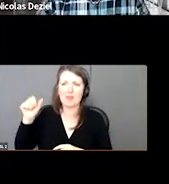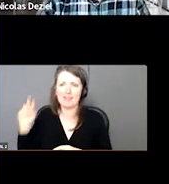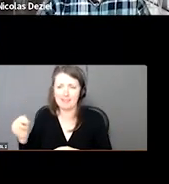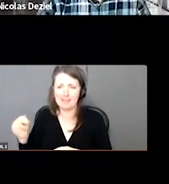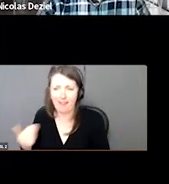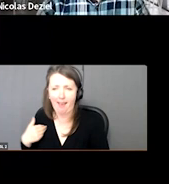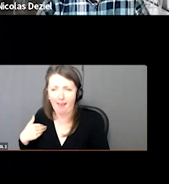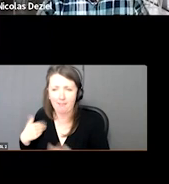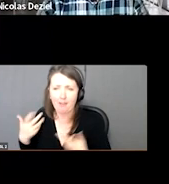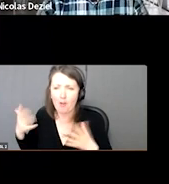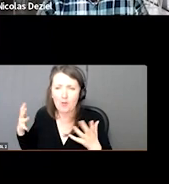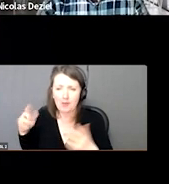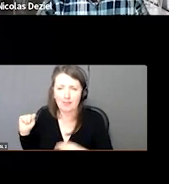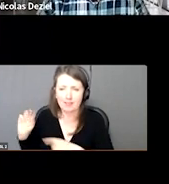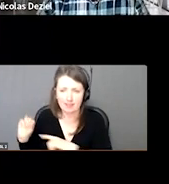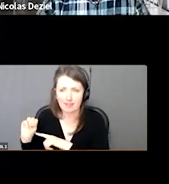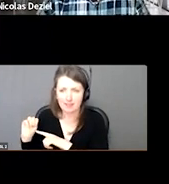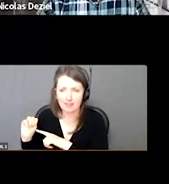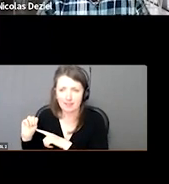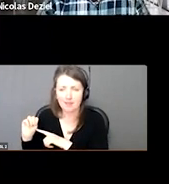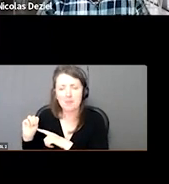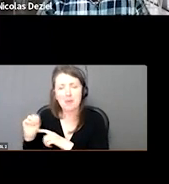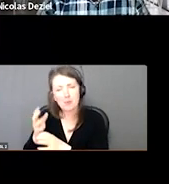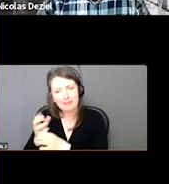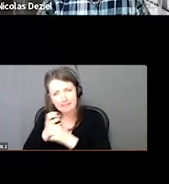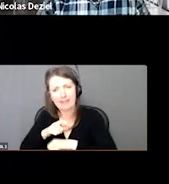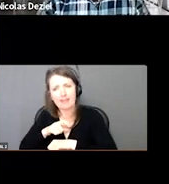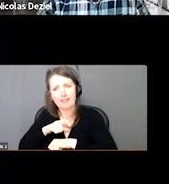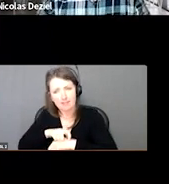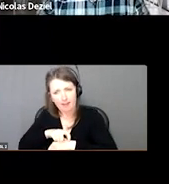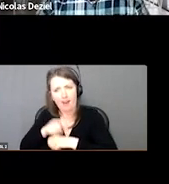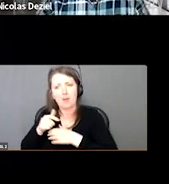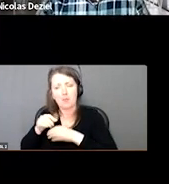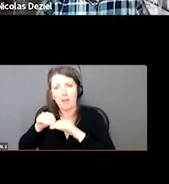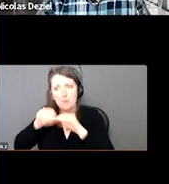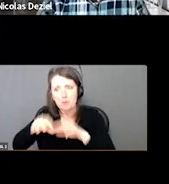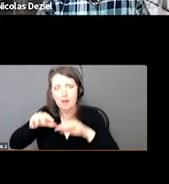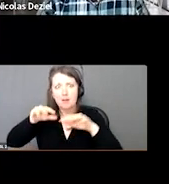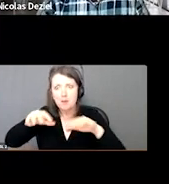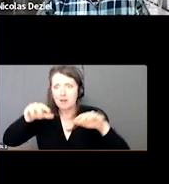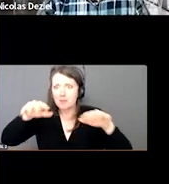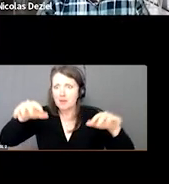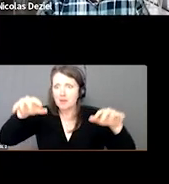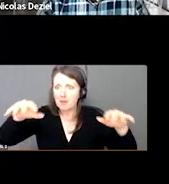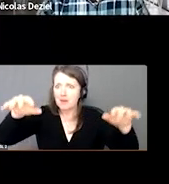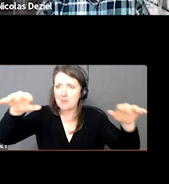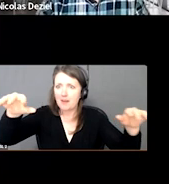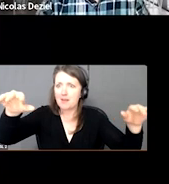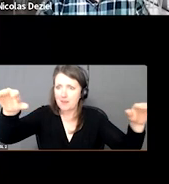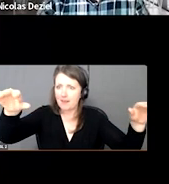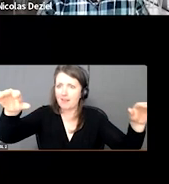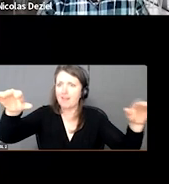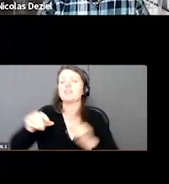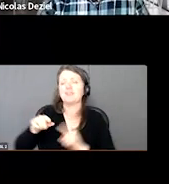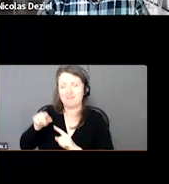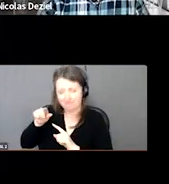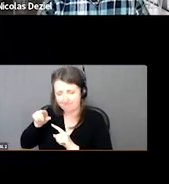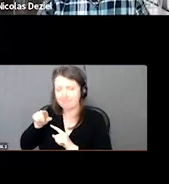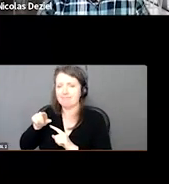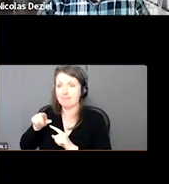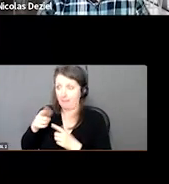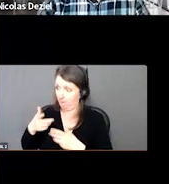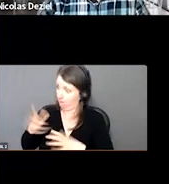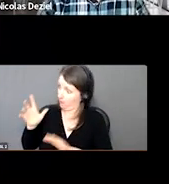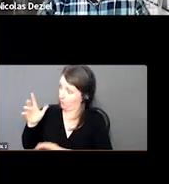something catchy, something original, you're basically creating something new, and that's protected by